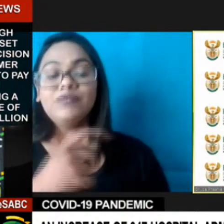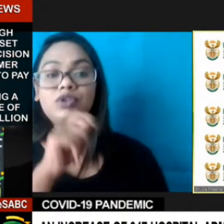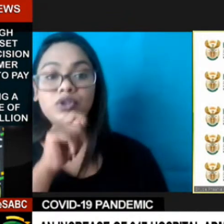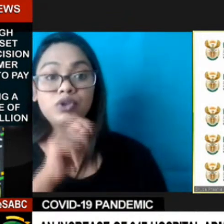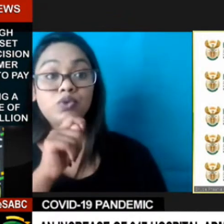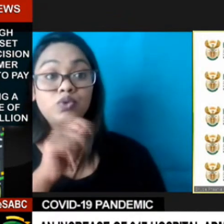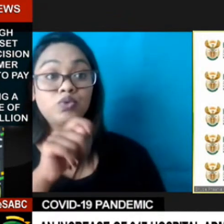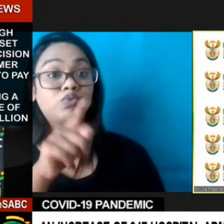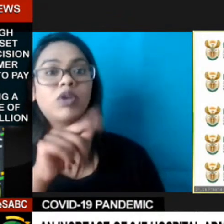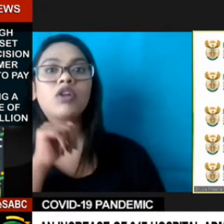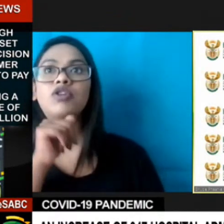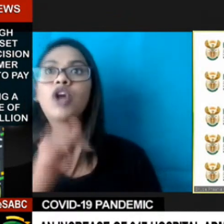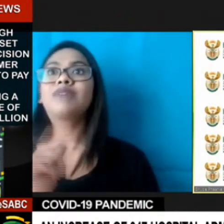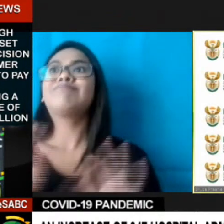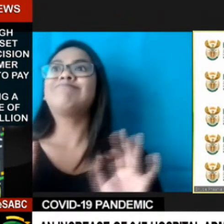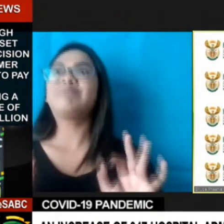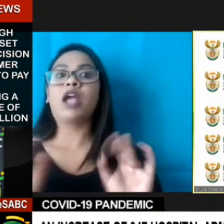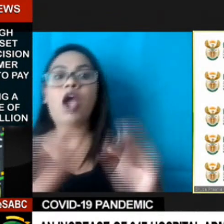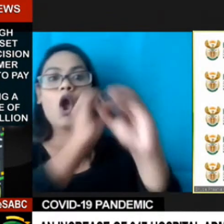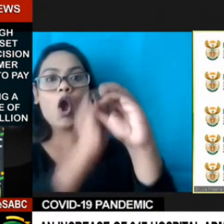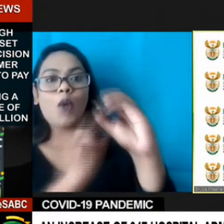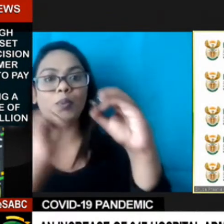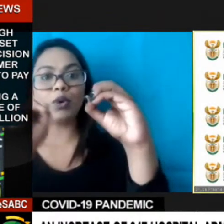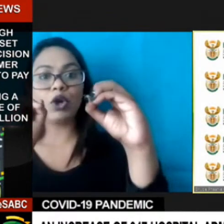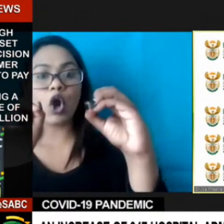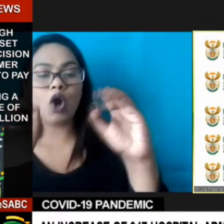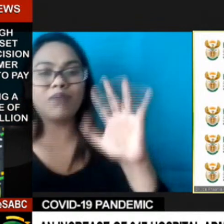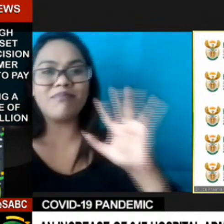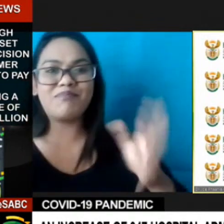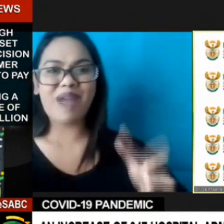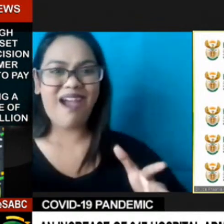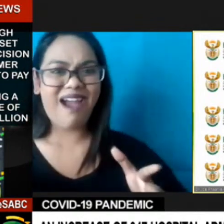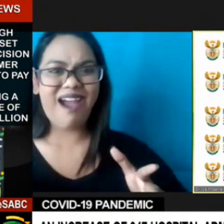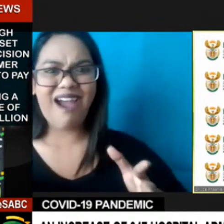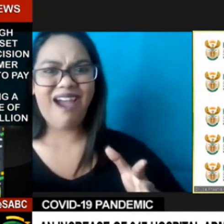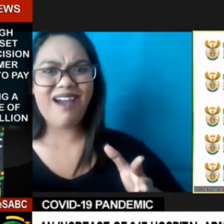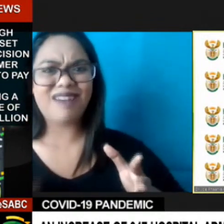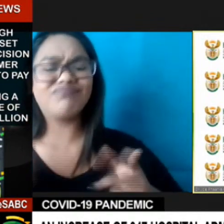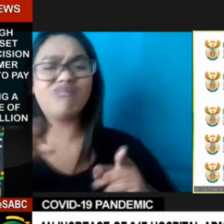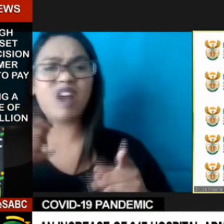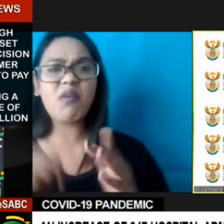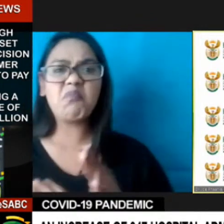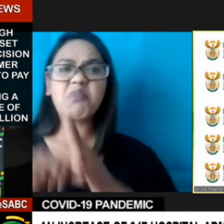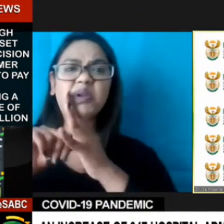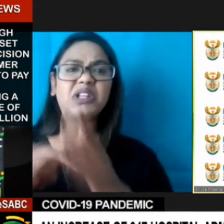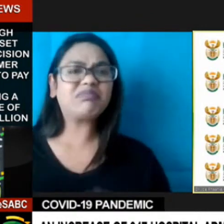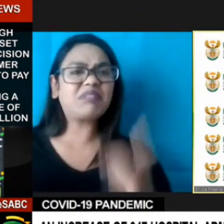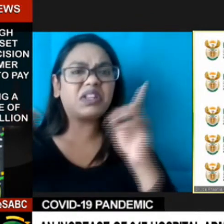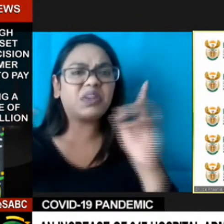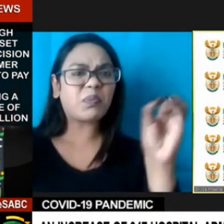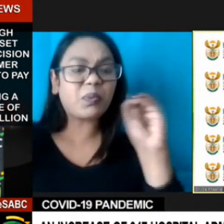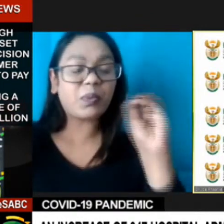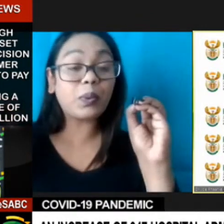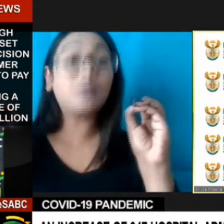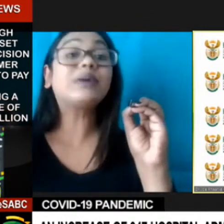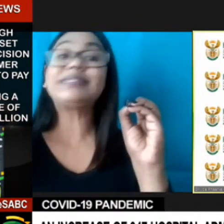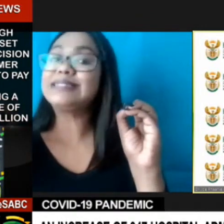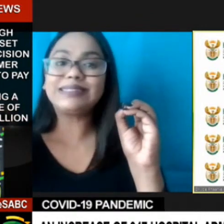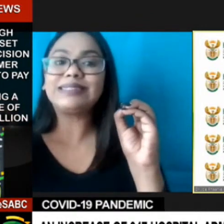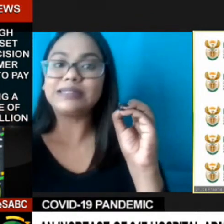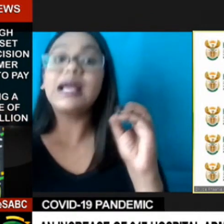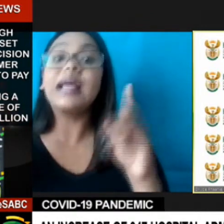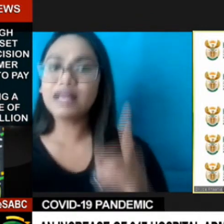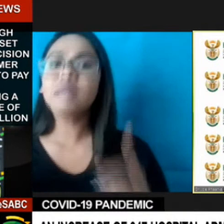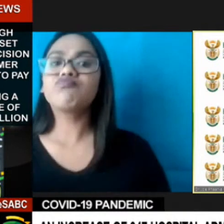that Omicron is less virulent, but we believe that this coverage of immunization, of vaccination, but also